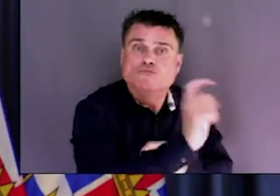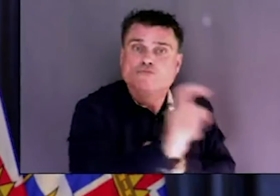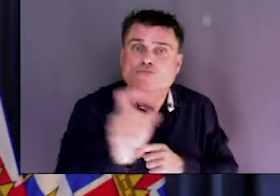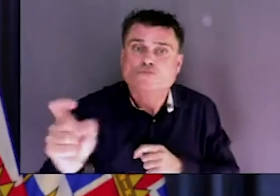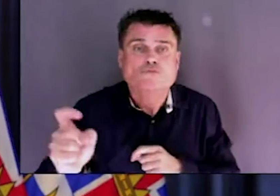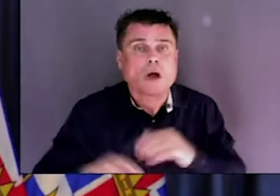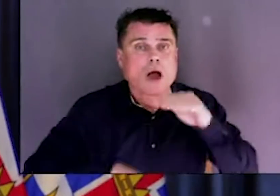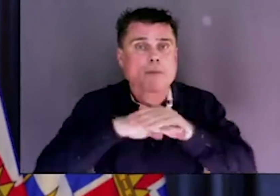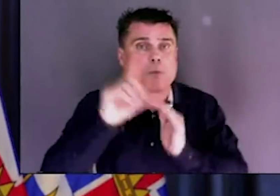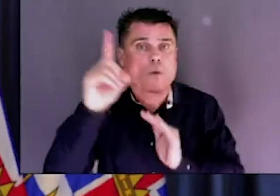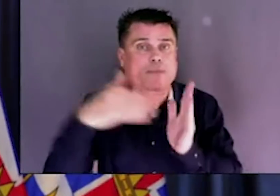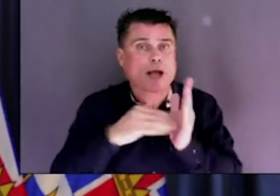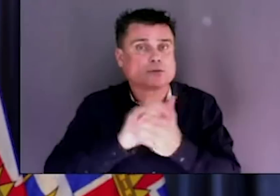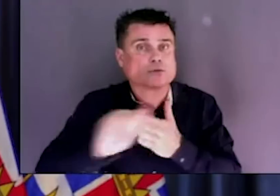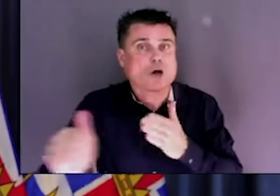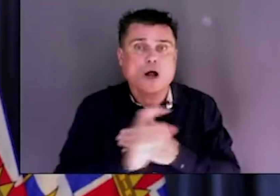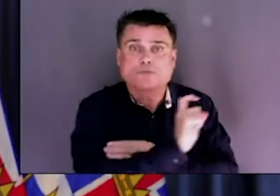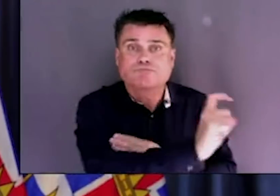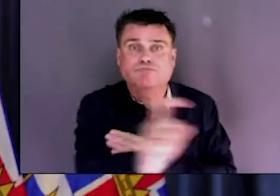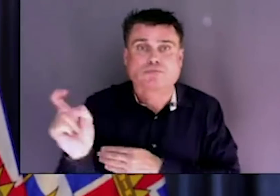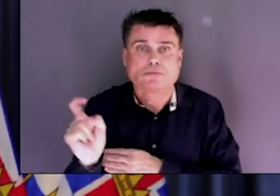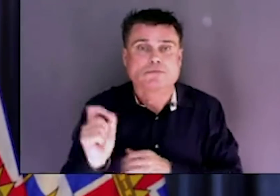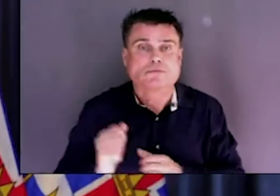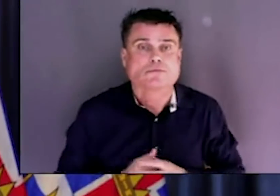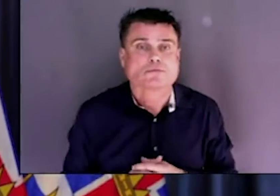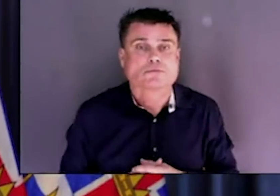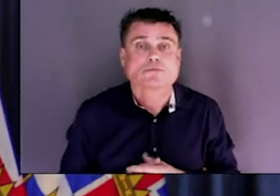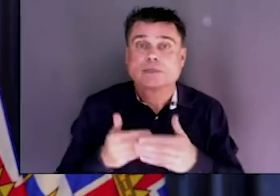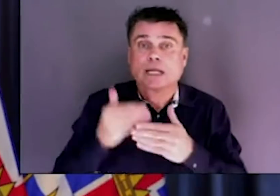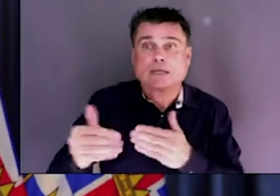is the last of the previous $5 billion